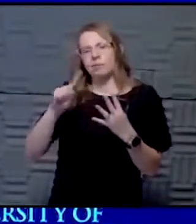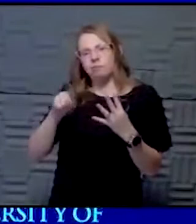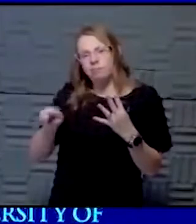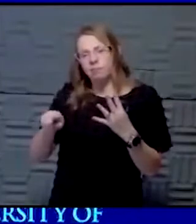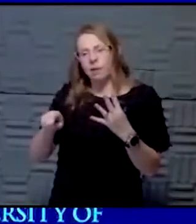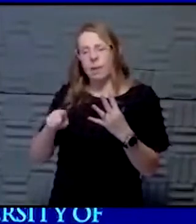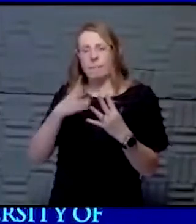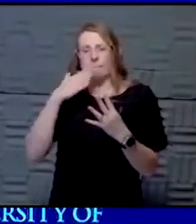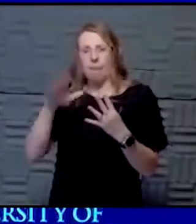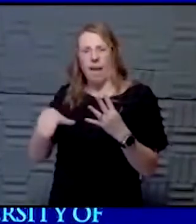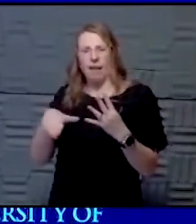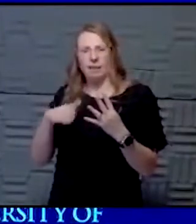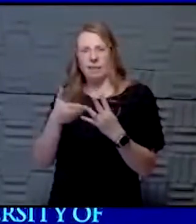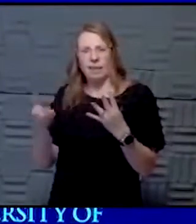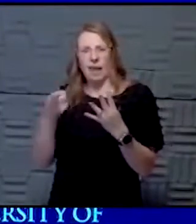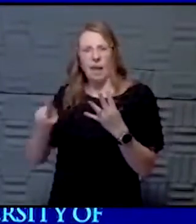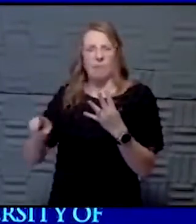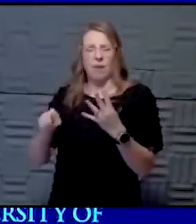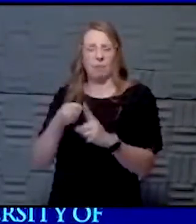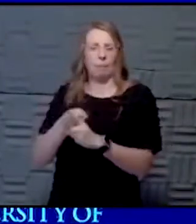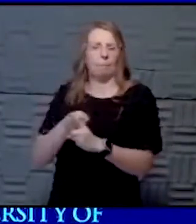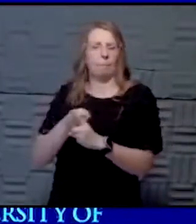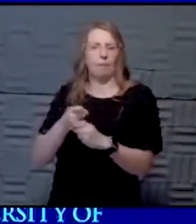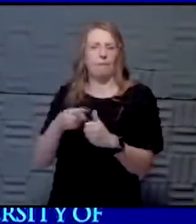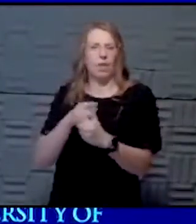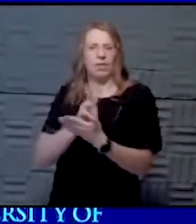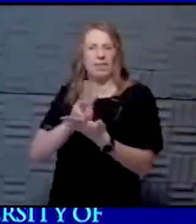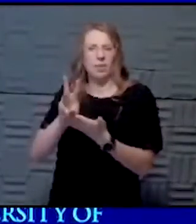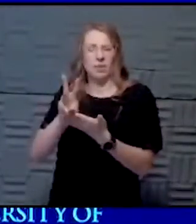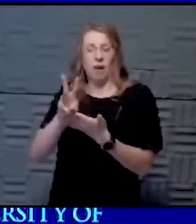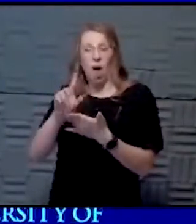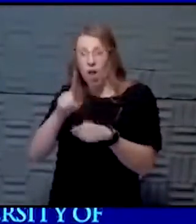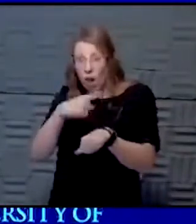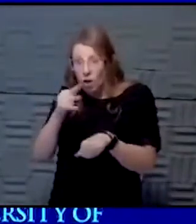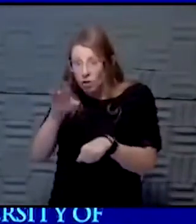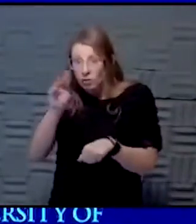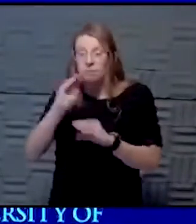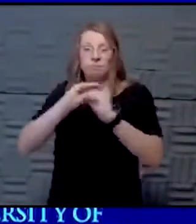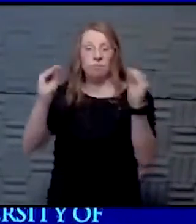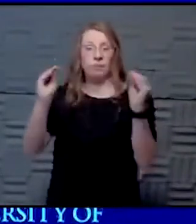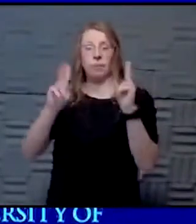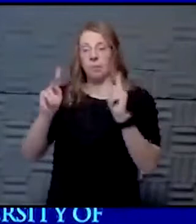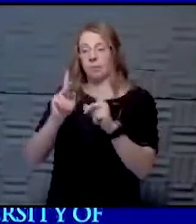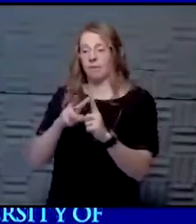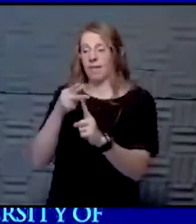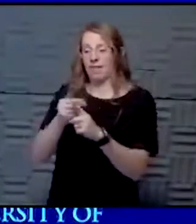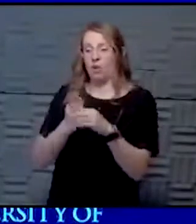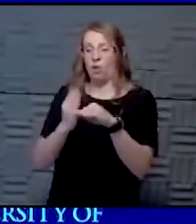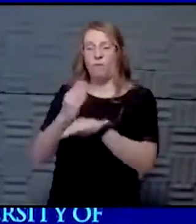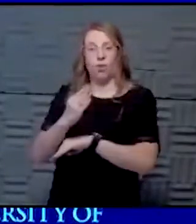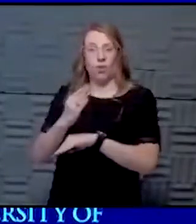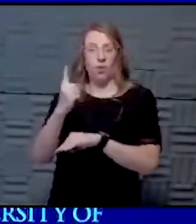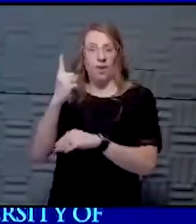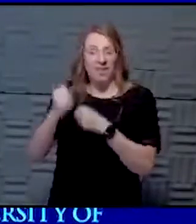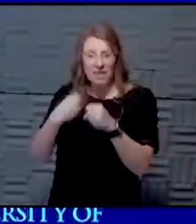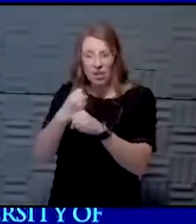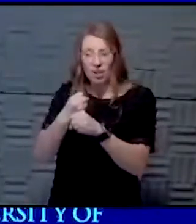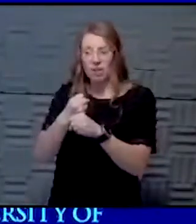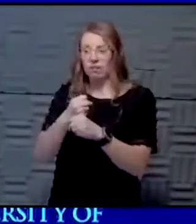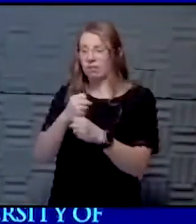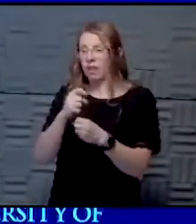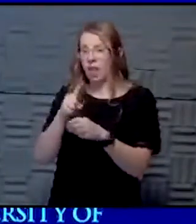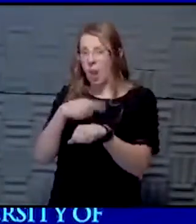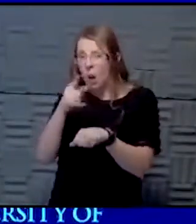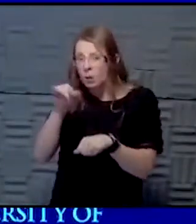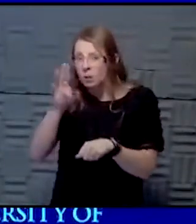happened within the first 6 weeks. There are no long-term side effects. People have been vaccinated for over a year. We are not seeing long-term side effects. We're not